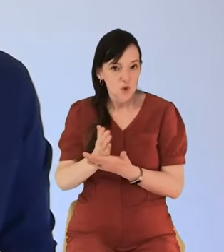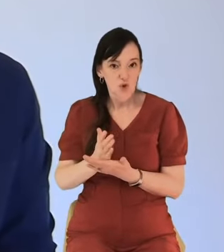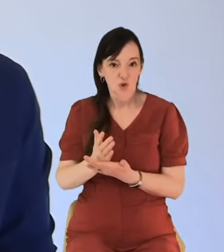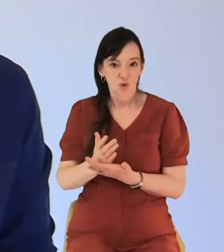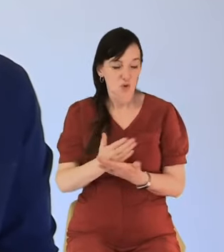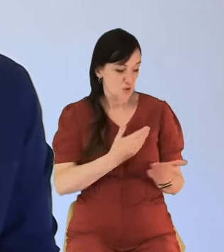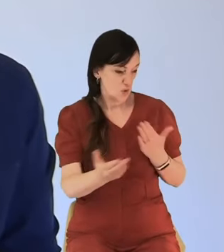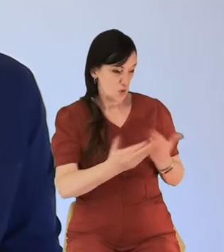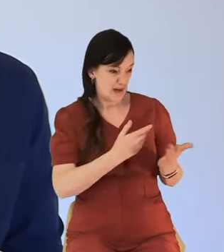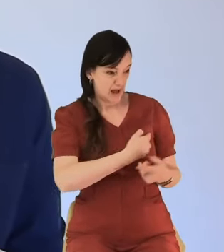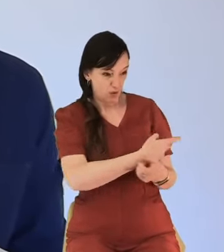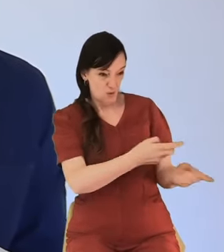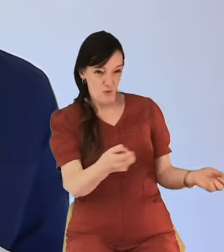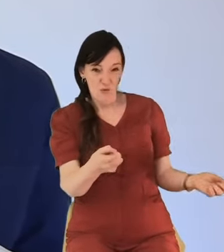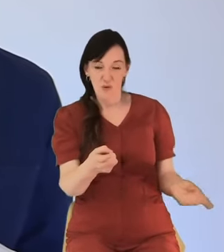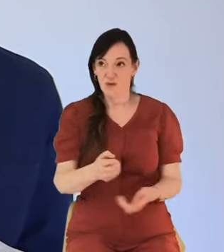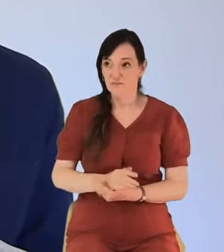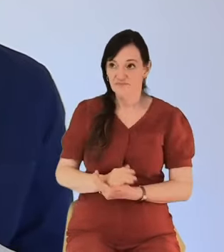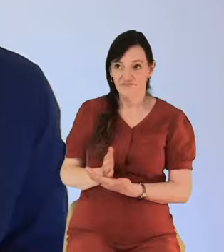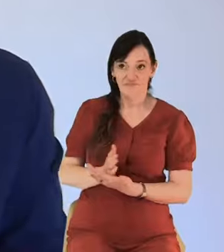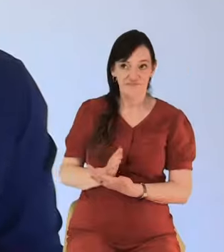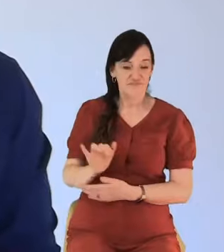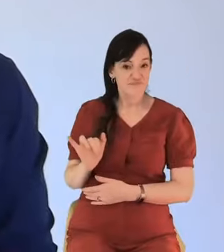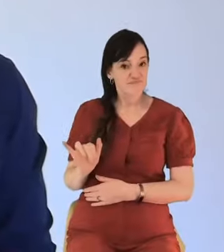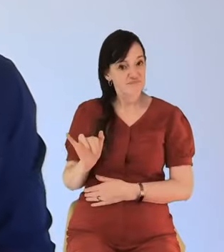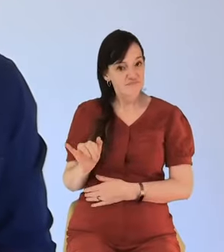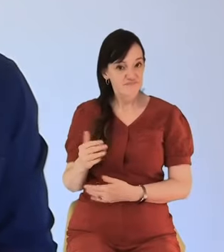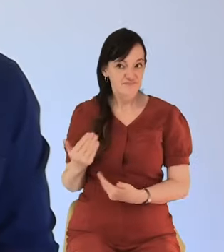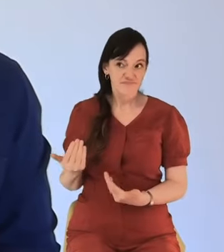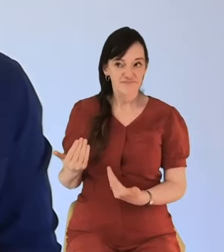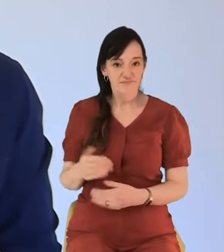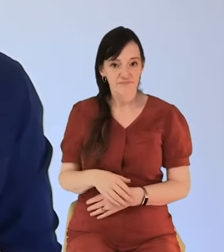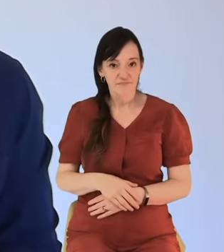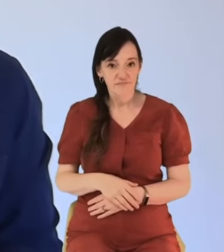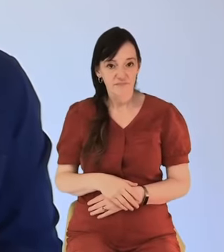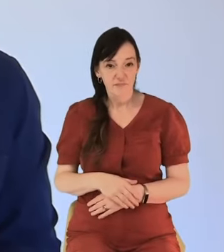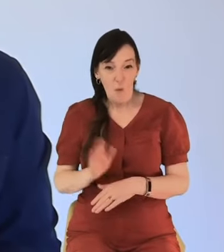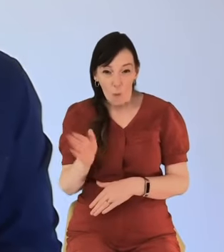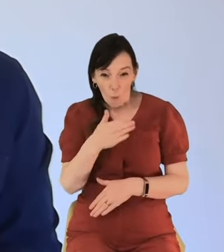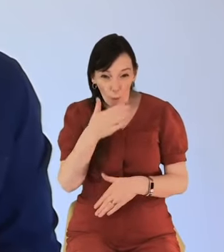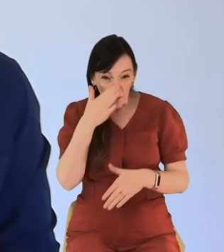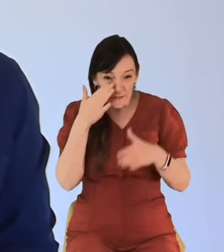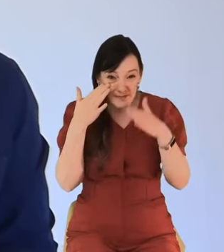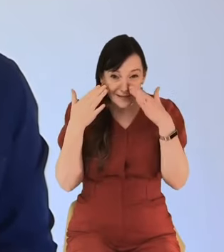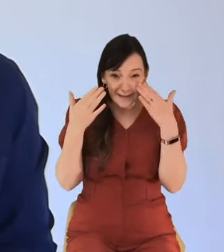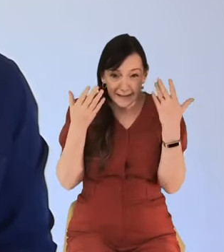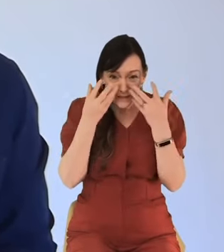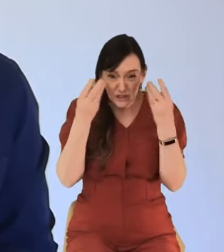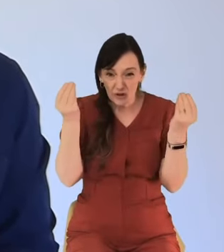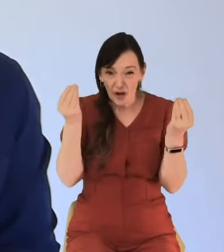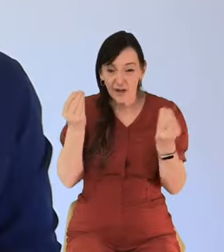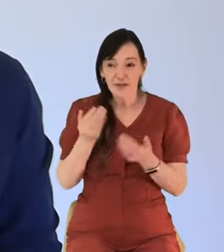that's wrong. He's going to put everything right, wipe all my